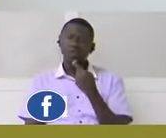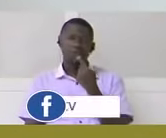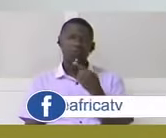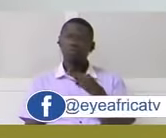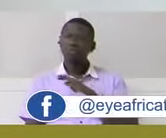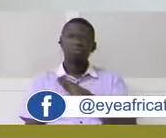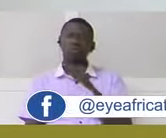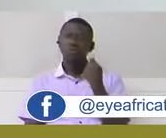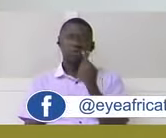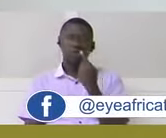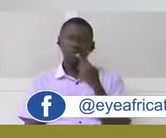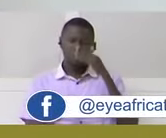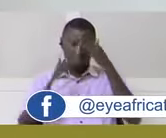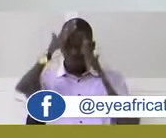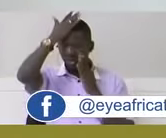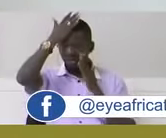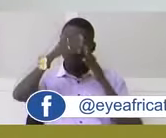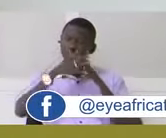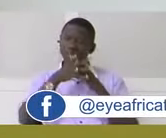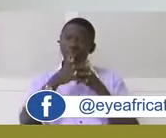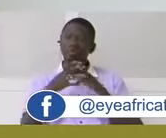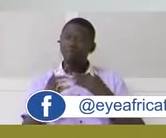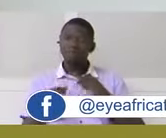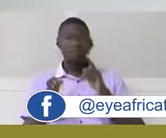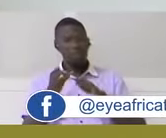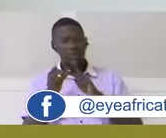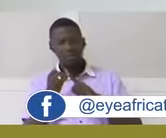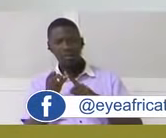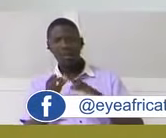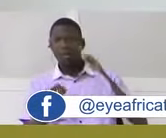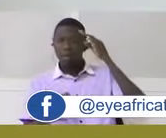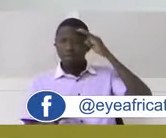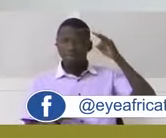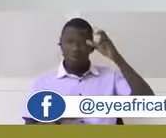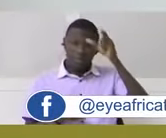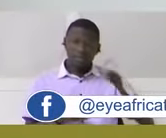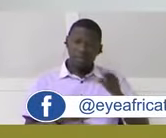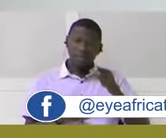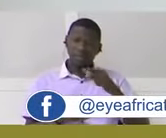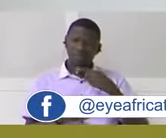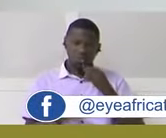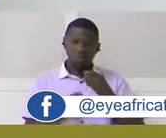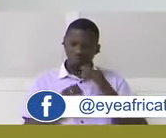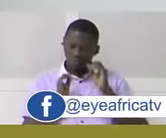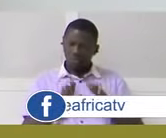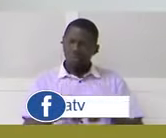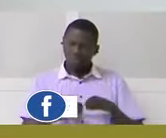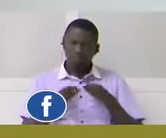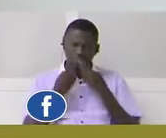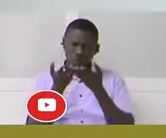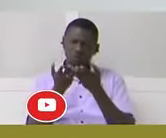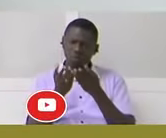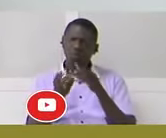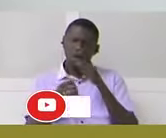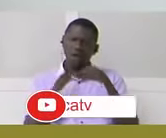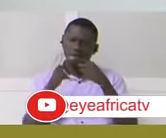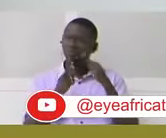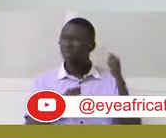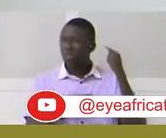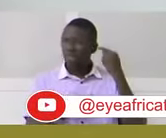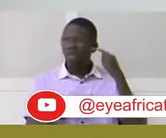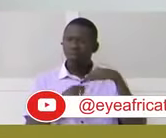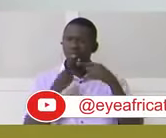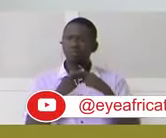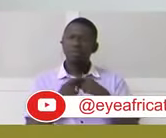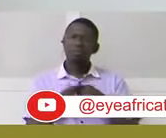it could have been any other person who can address it and he will hear about it. So it was not only the responsibility of commanders. Biscuit fa yo lokko ram